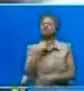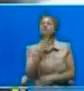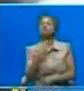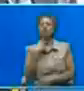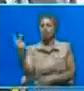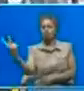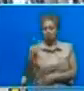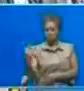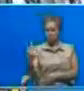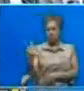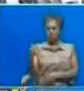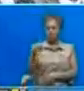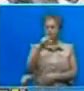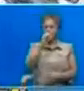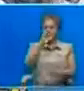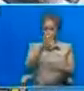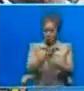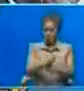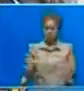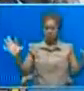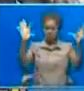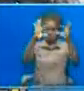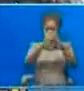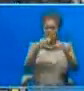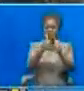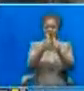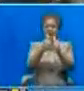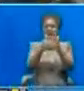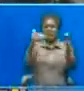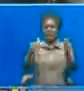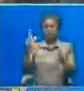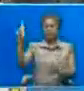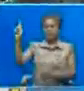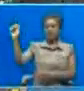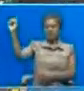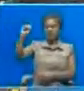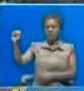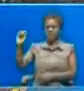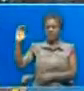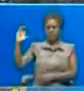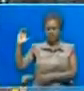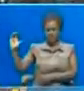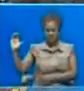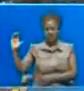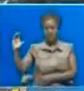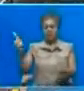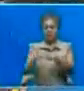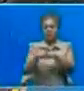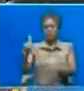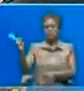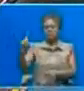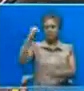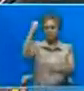NAT and KUPET, vowed to put up a united front against their employer, the Teachers' Service Commission, and the Ministry of